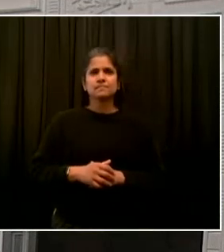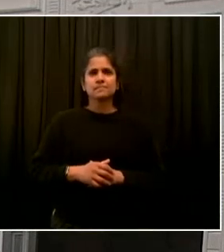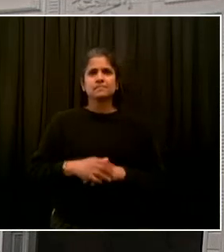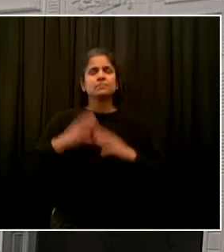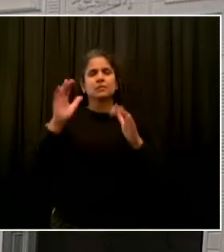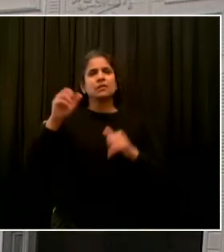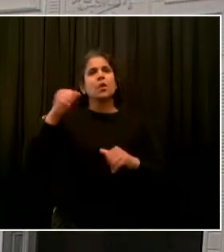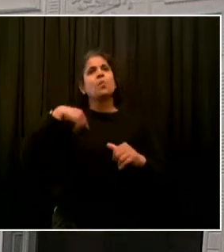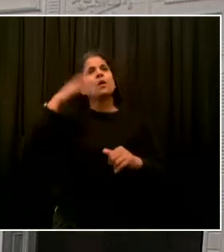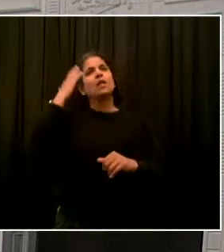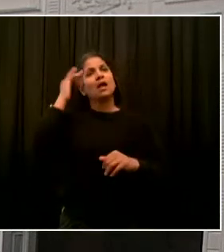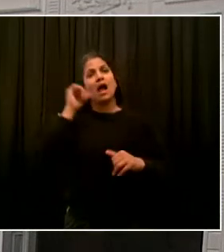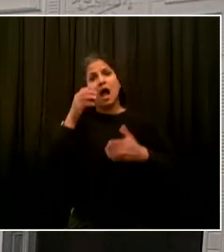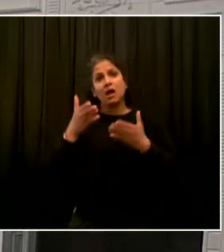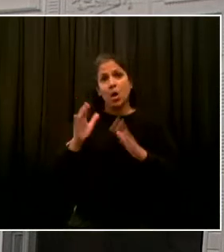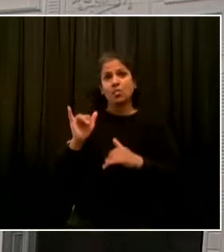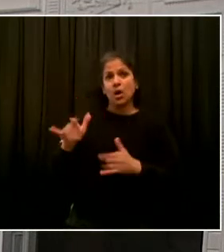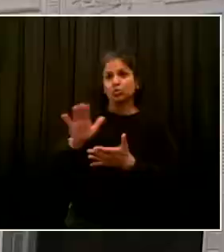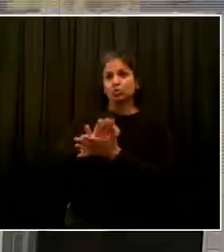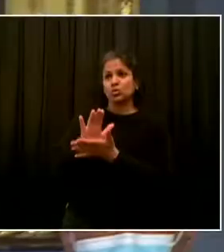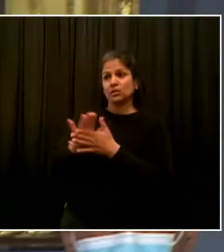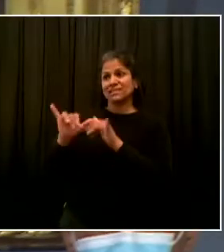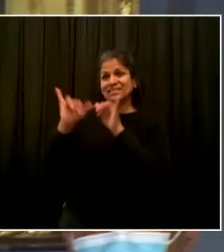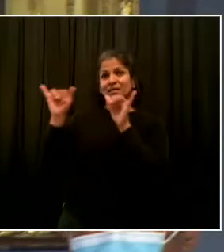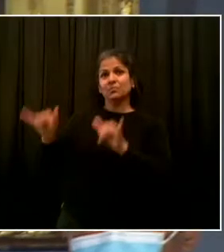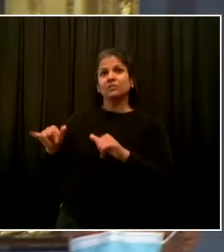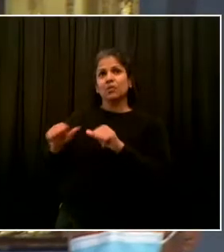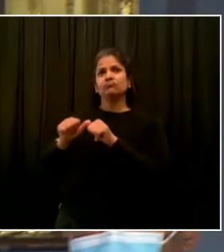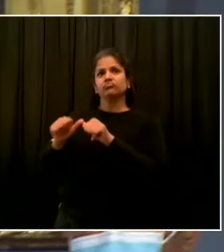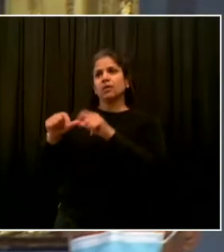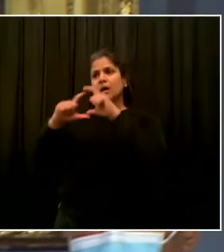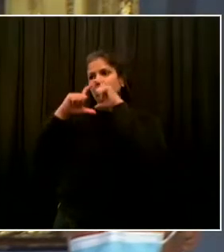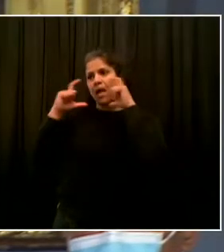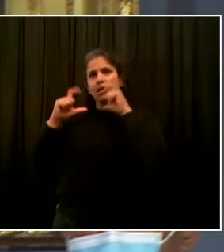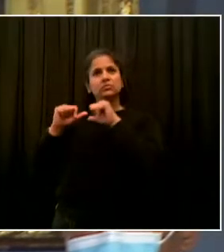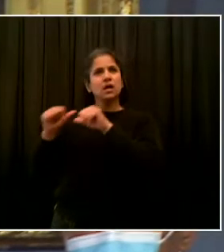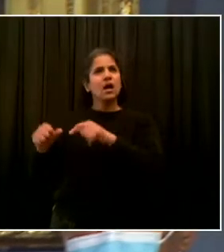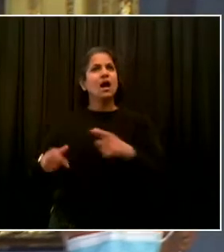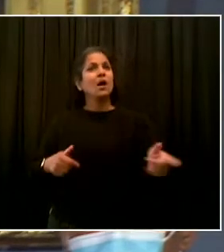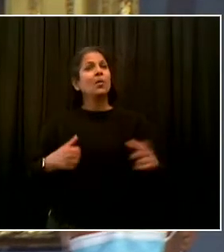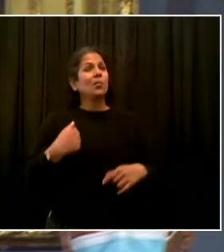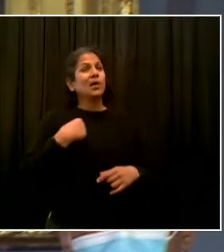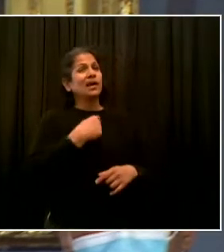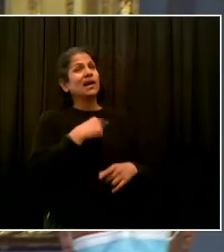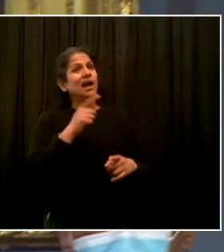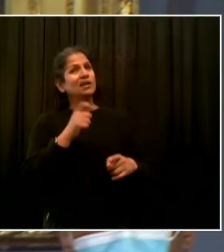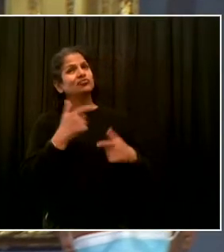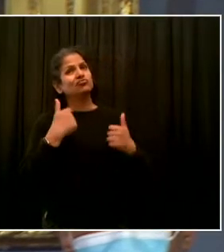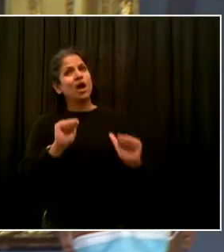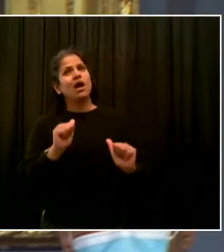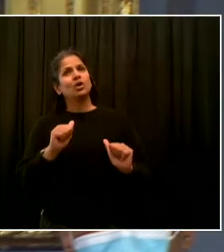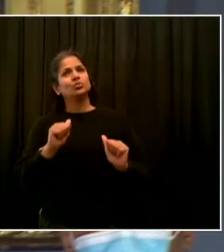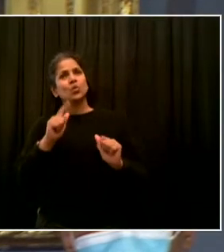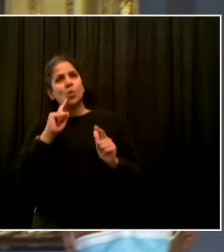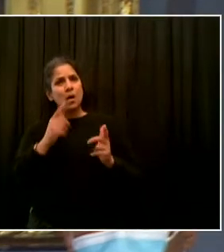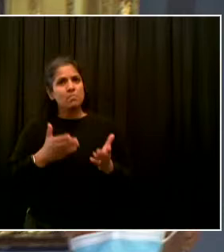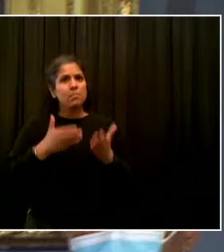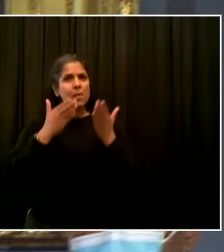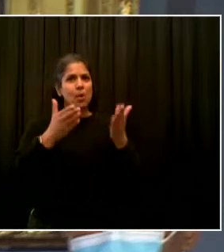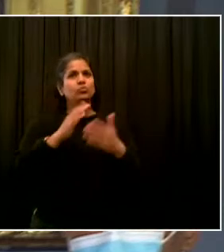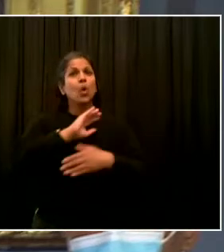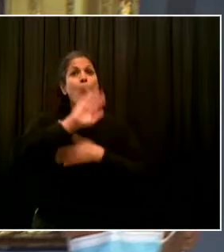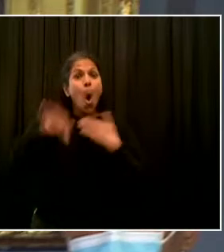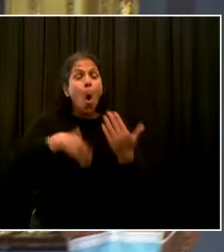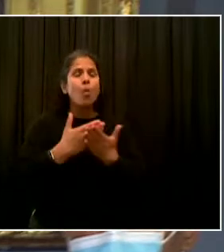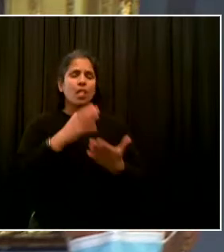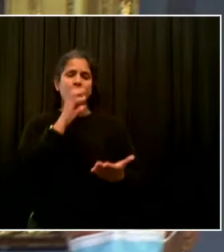people as well and also protect teachers. We're making the strong recommendation that all New Yorkers of every age choose to wear